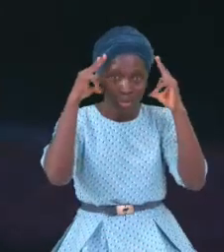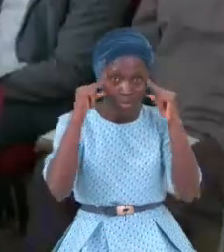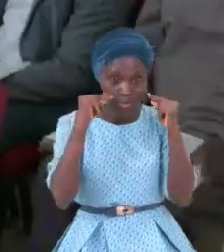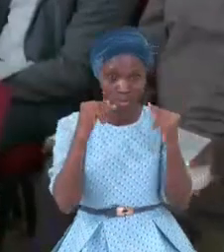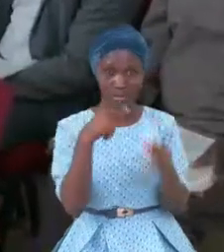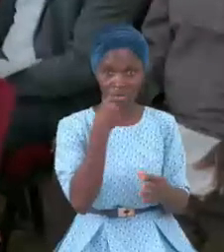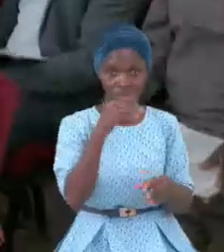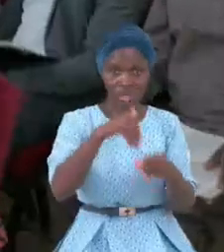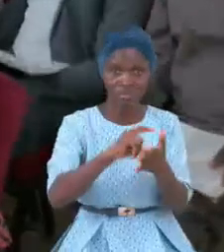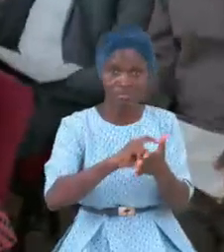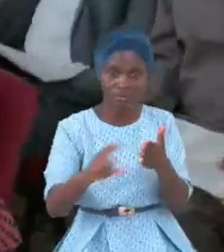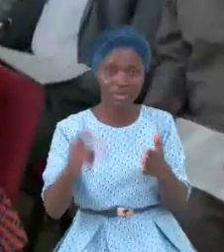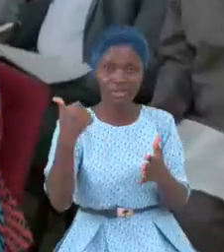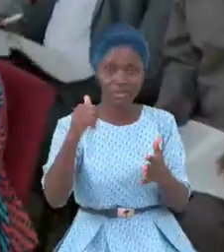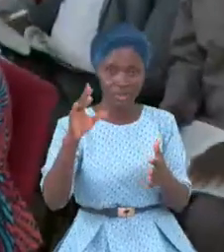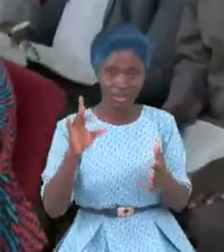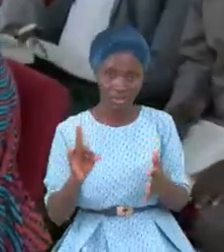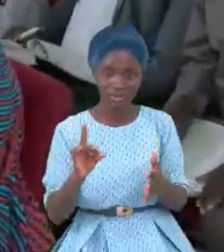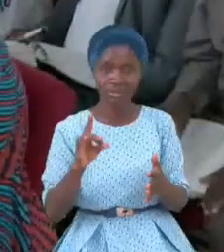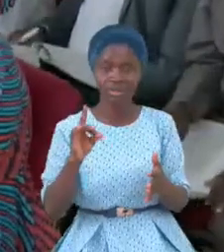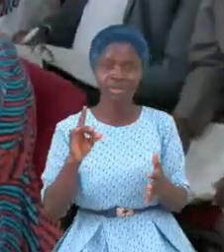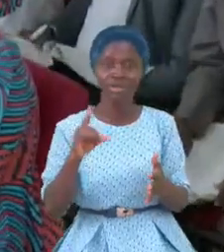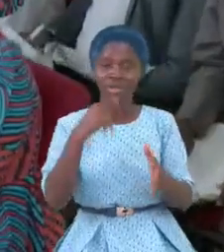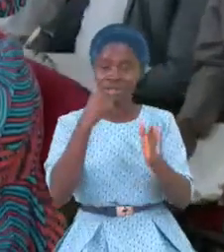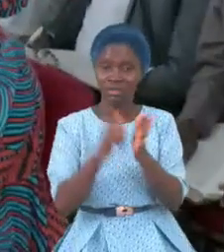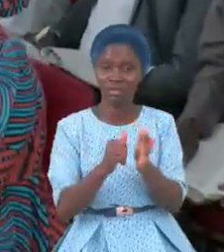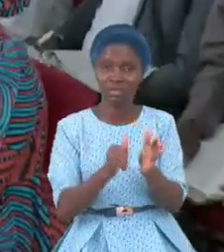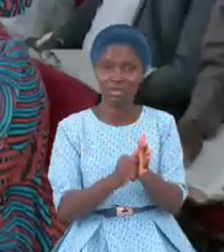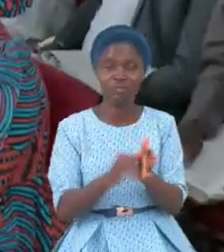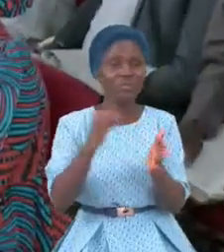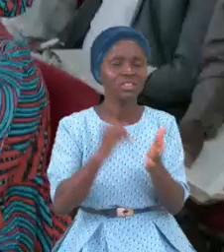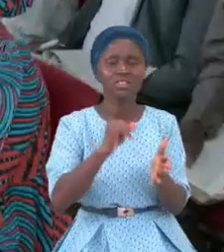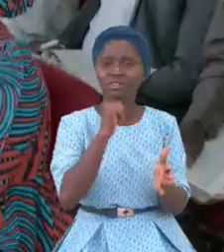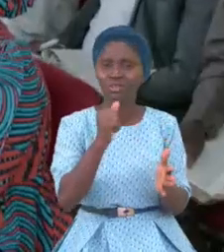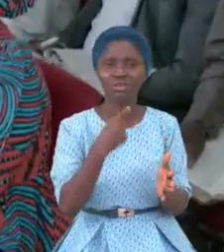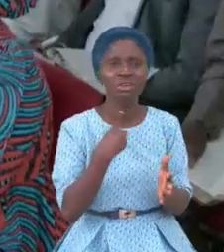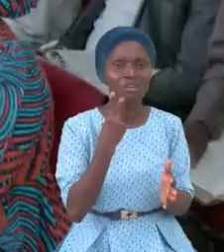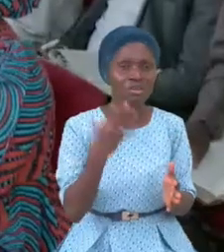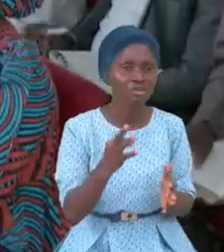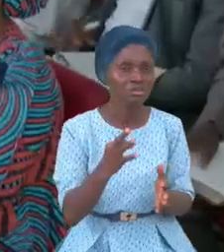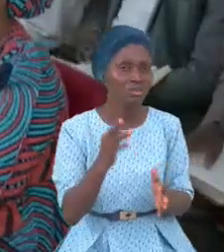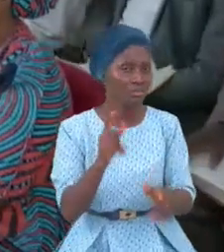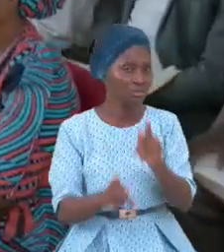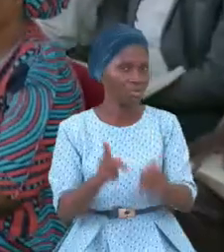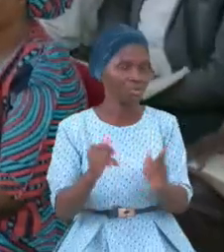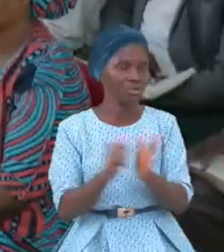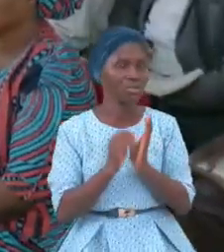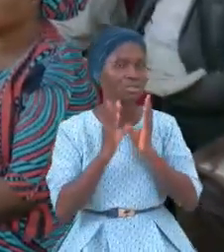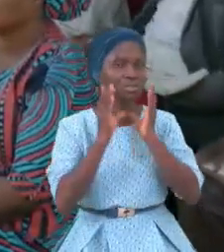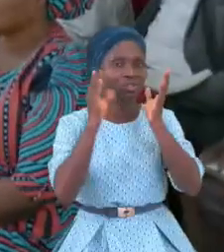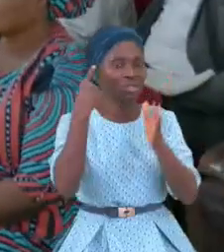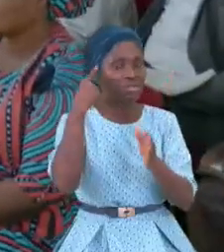verse 18, it says, and he said, "It is not the voice of them that shout for